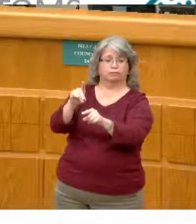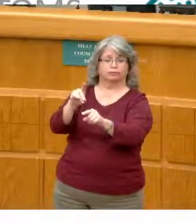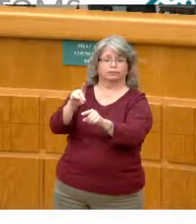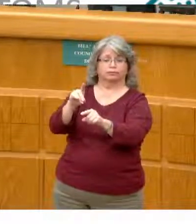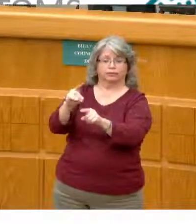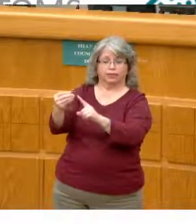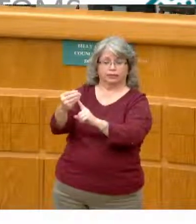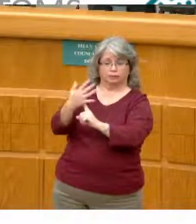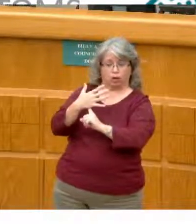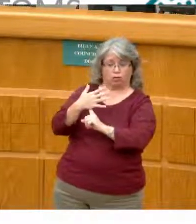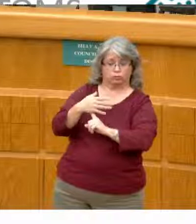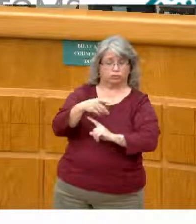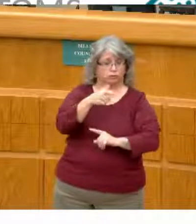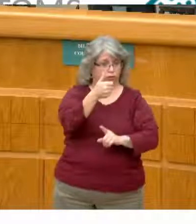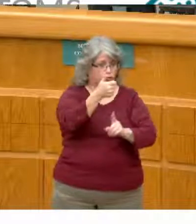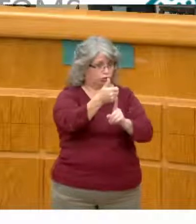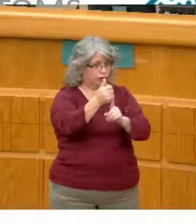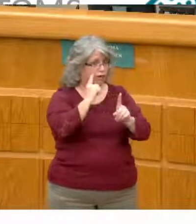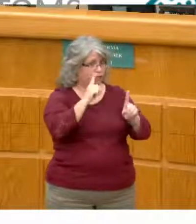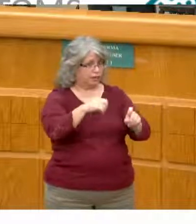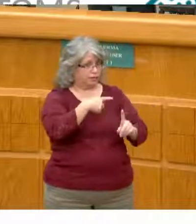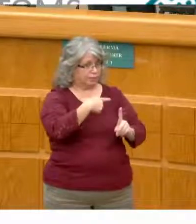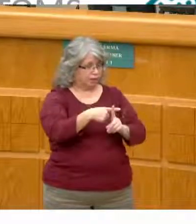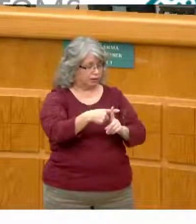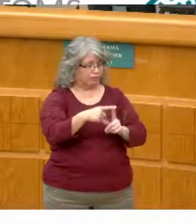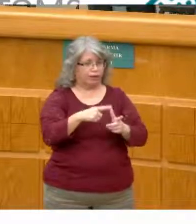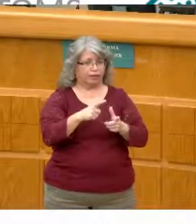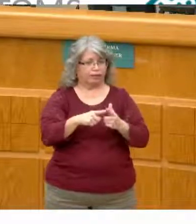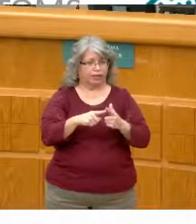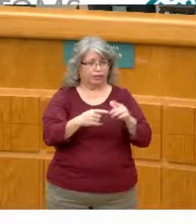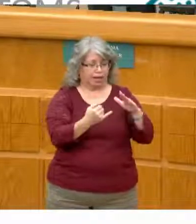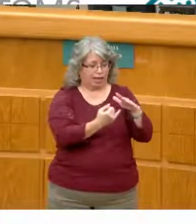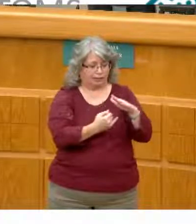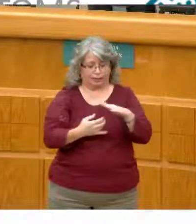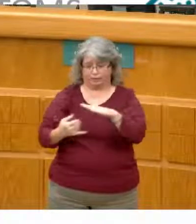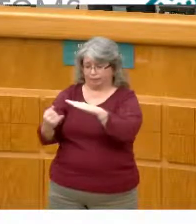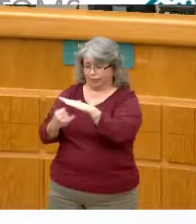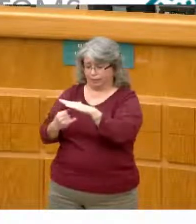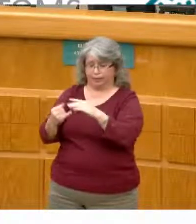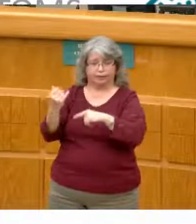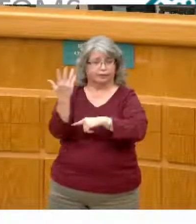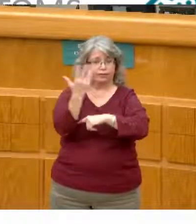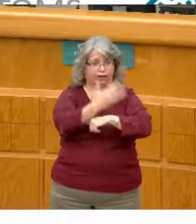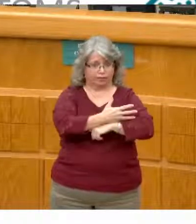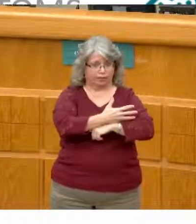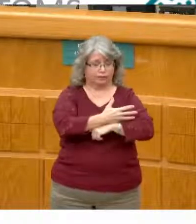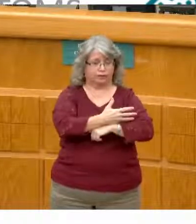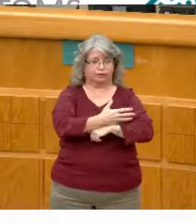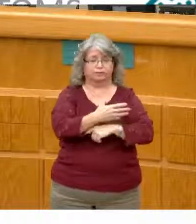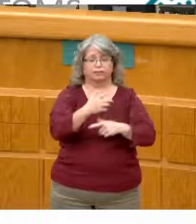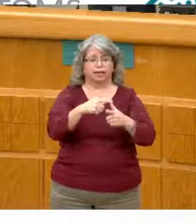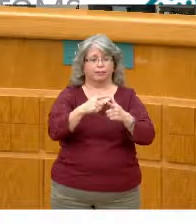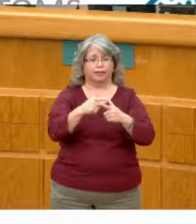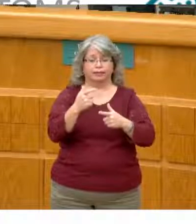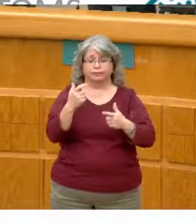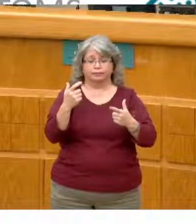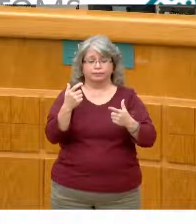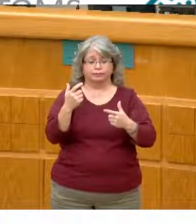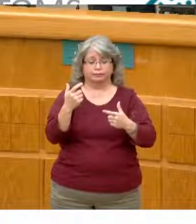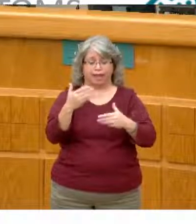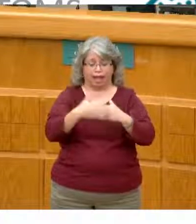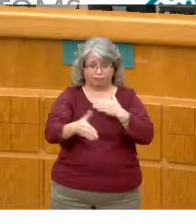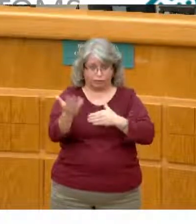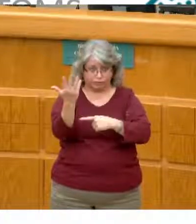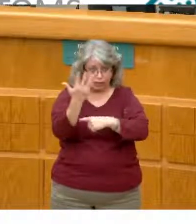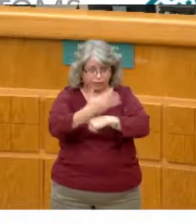days. After 5 days, wear a mask. Otherwise, whenever you're out in public, wear a mask. It's simple, and you